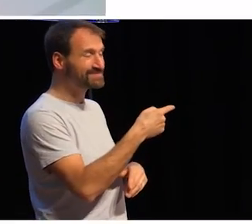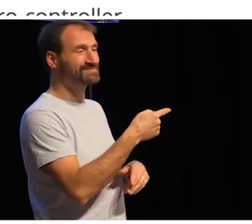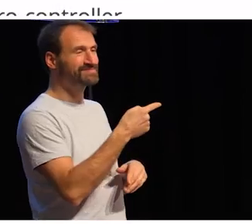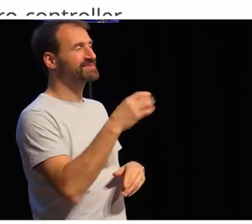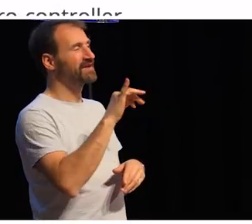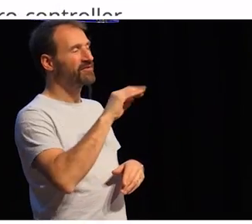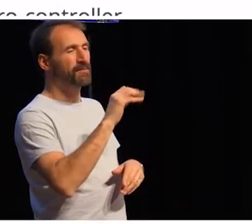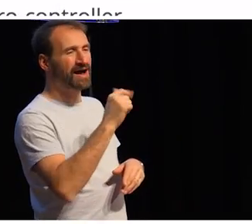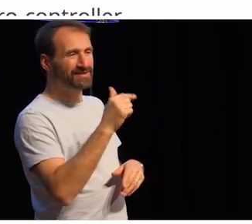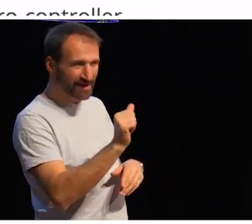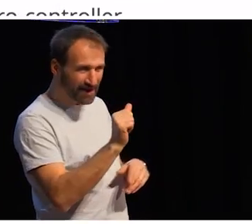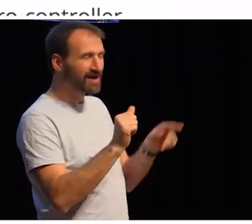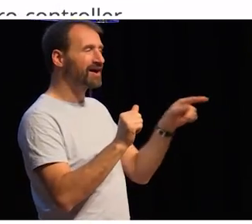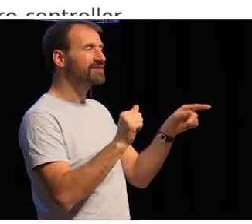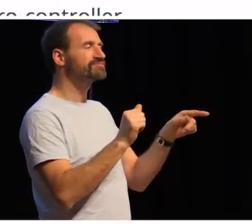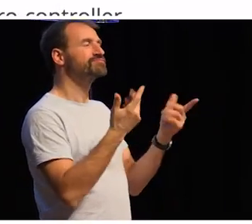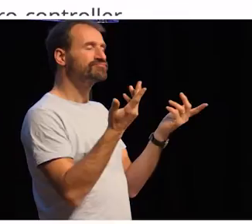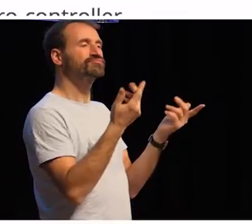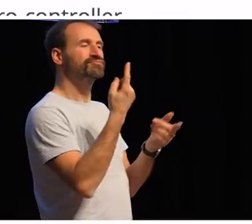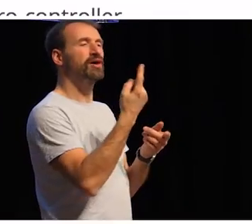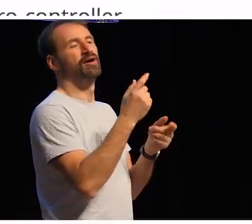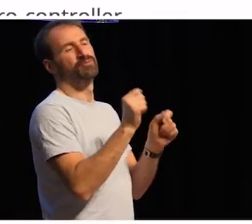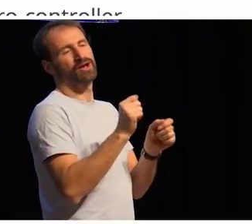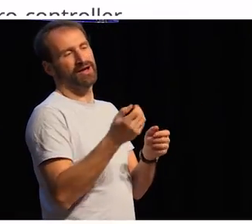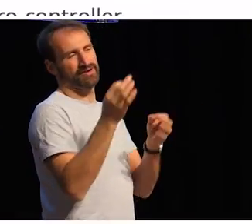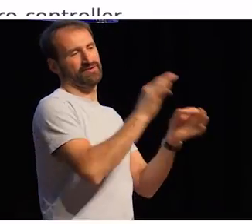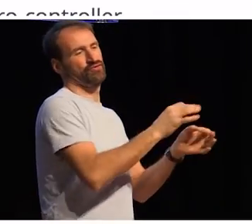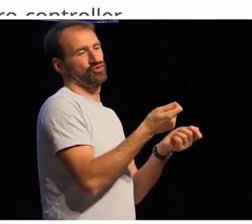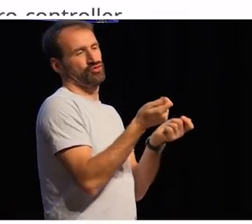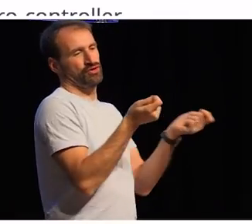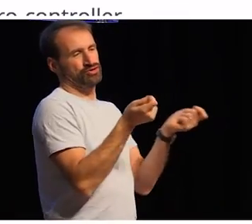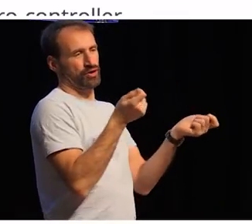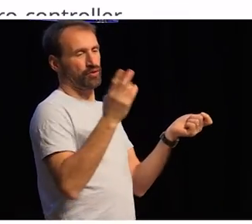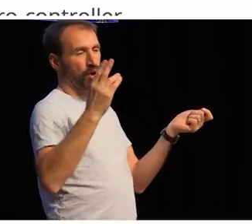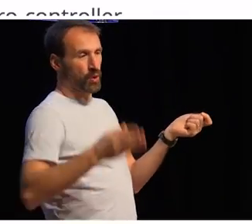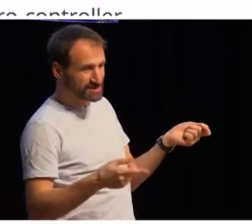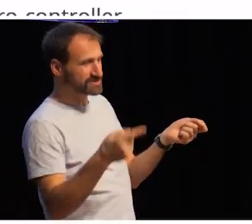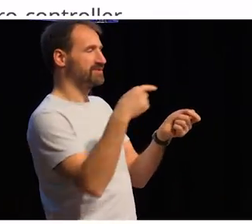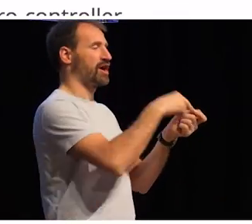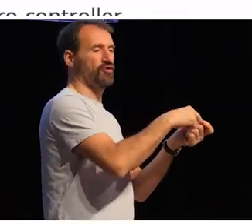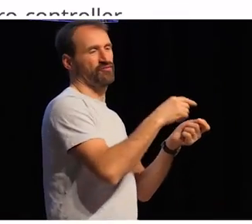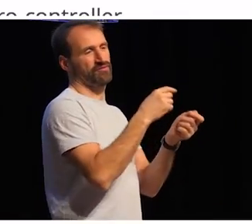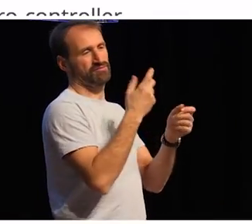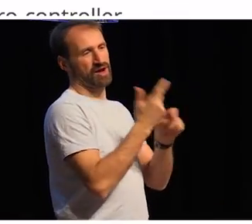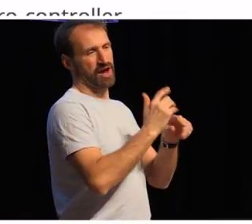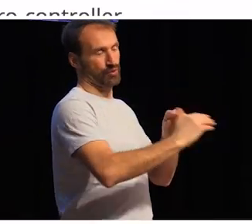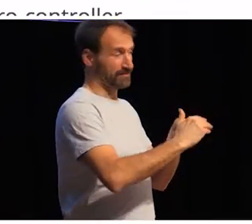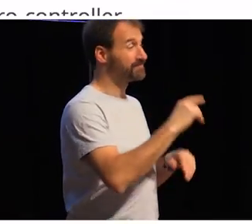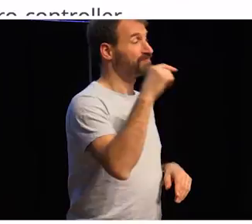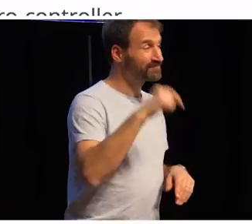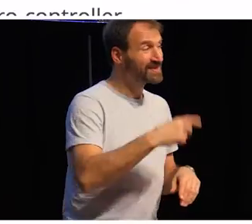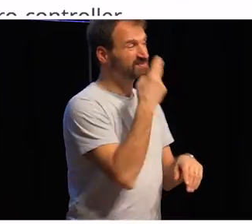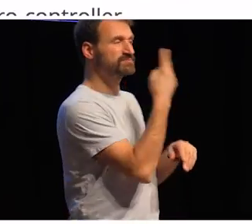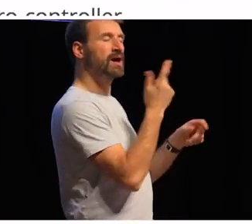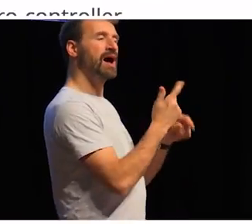tightly coupled app. Let's go through the hardware here. This is the hardware. And any Fermata-based